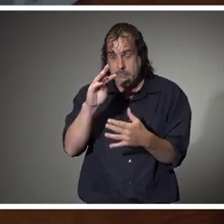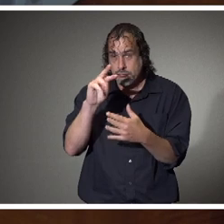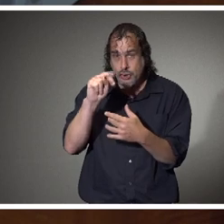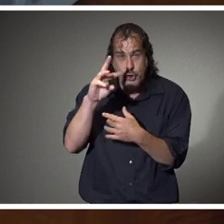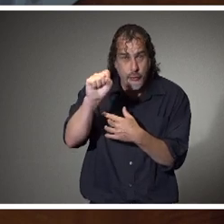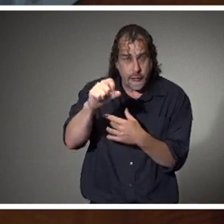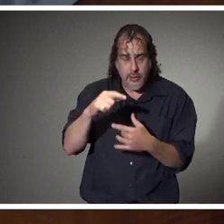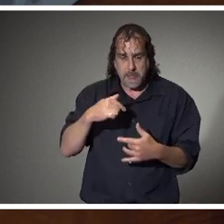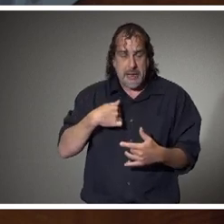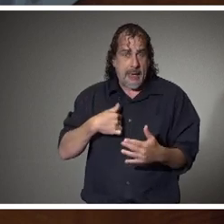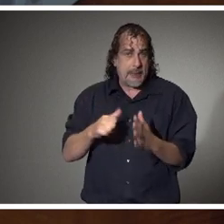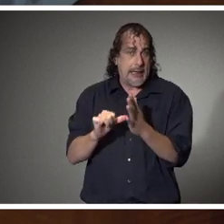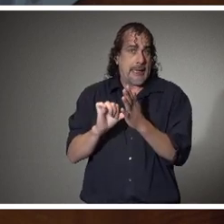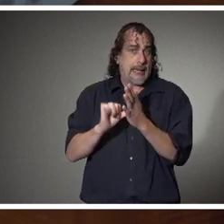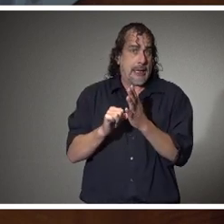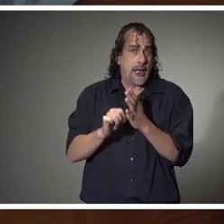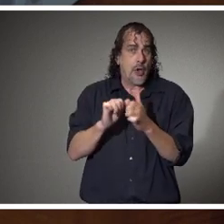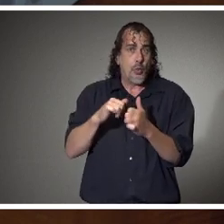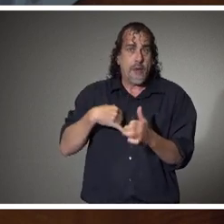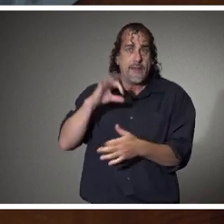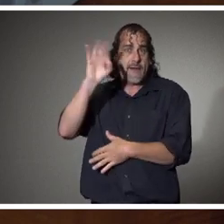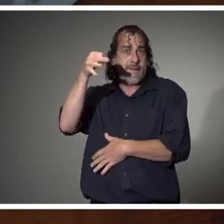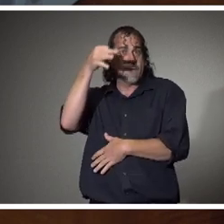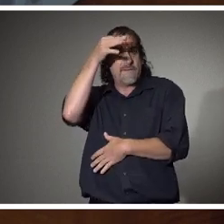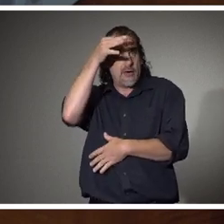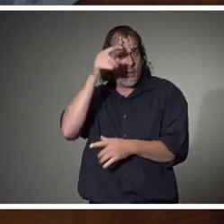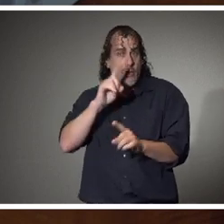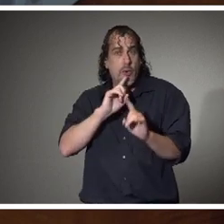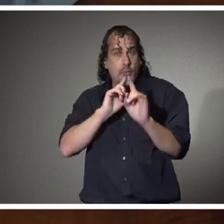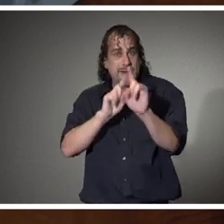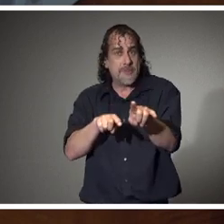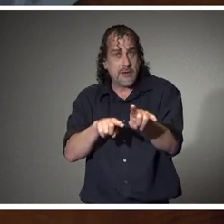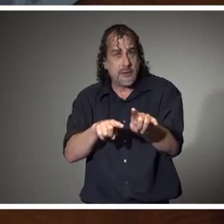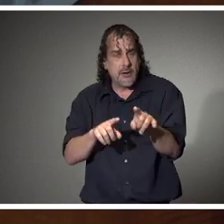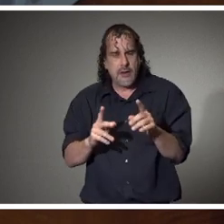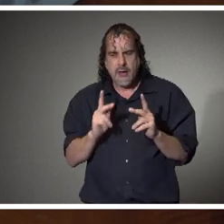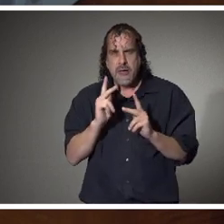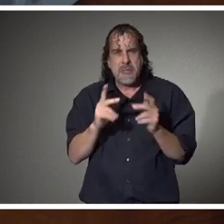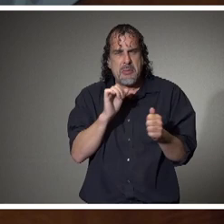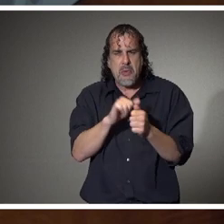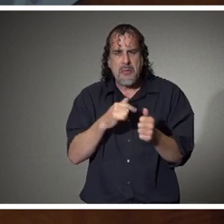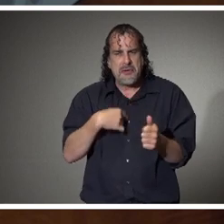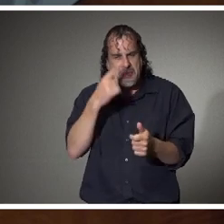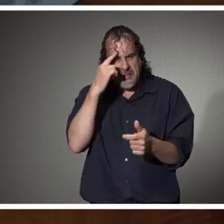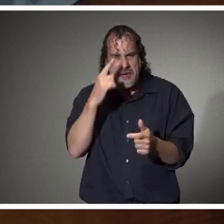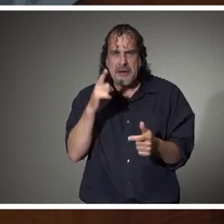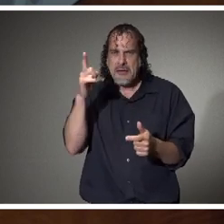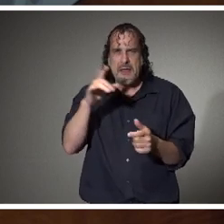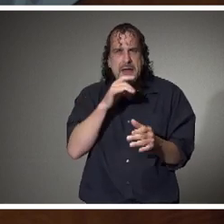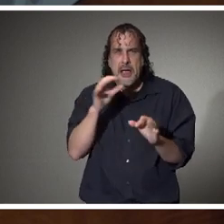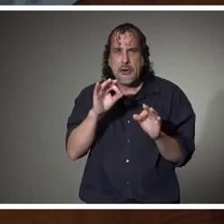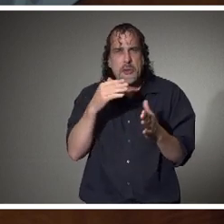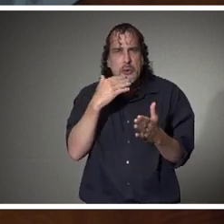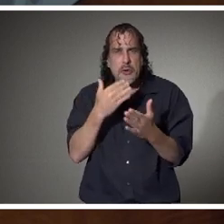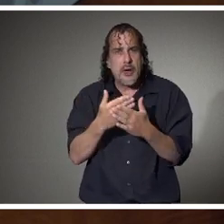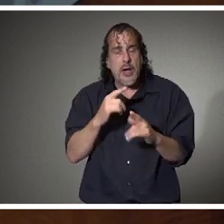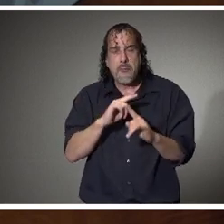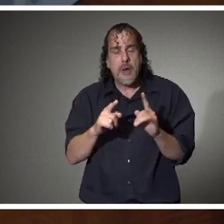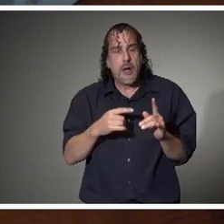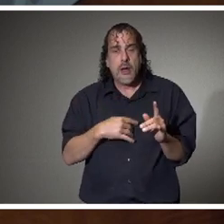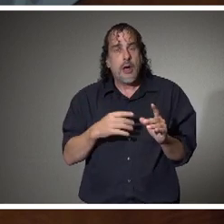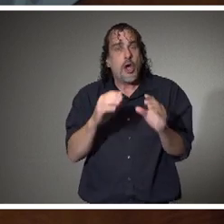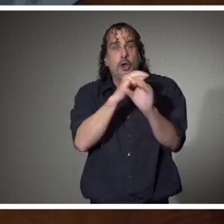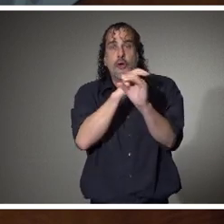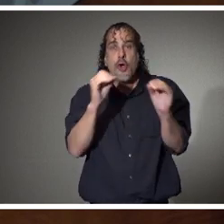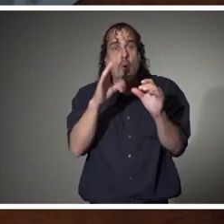very impressed with the federal response. People want to gloss this over, but this is a fact. No American